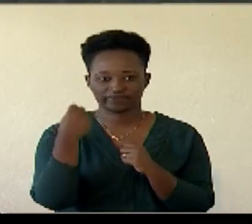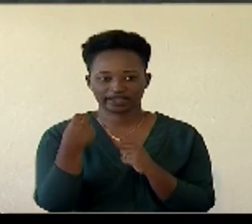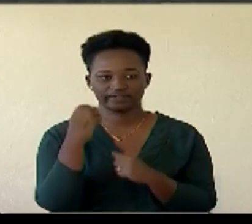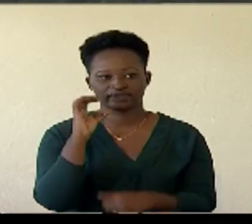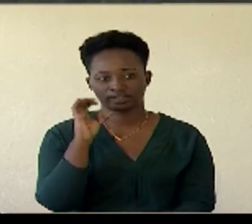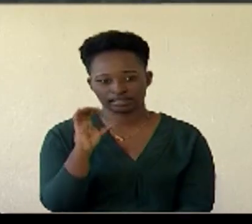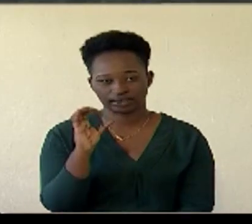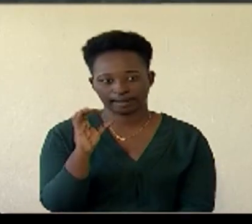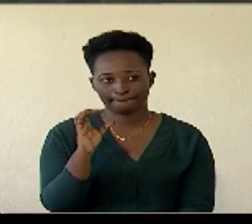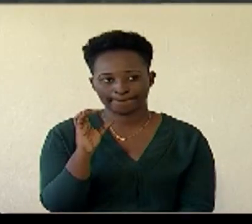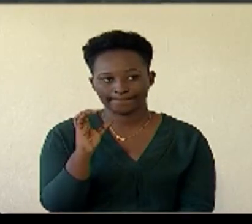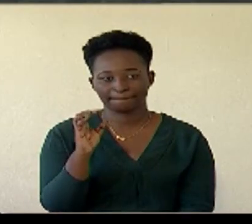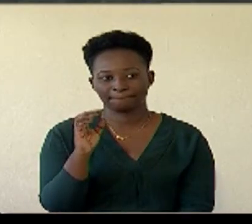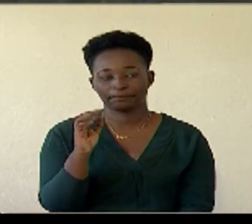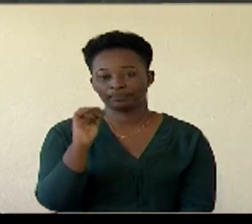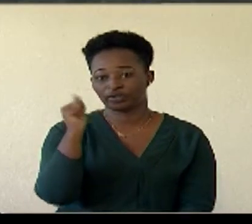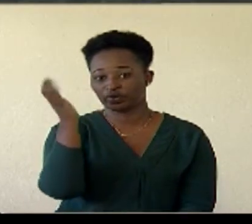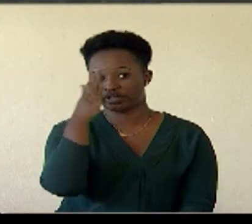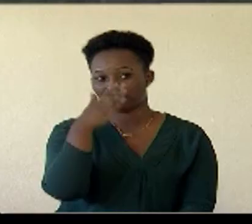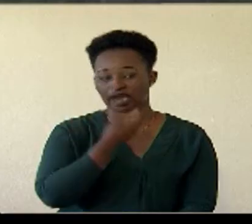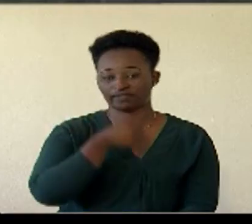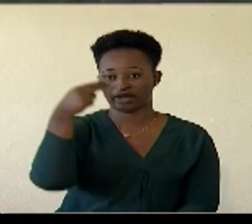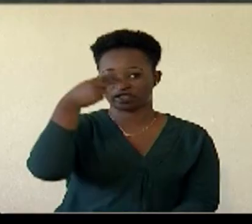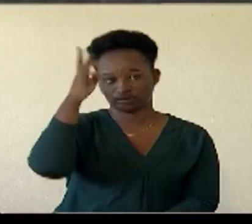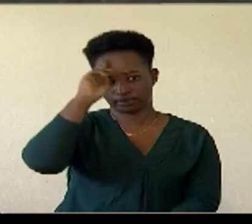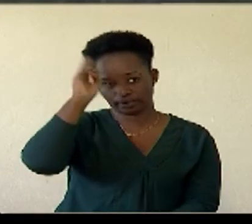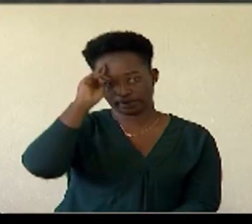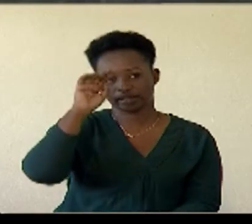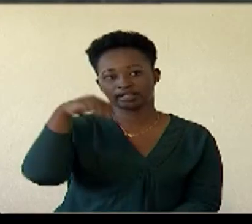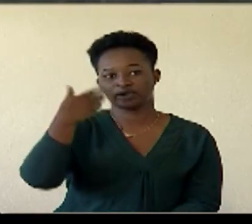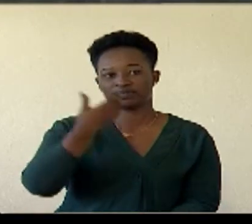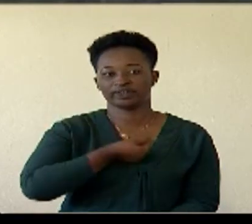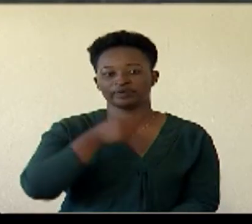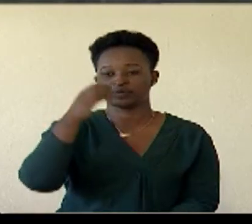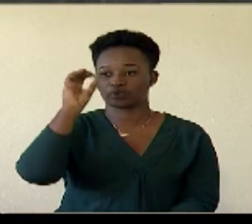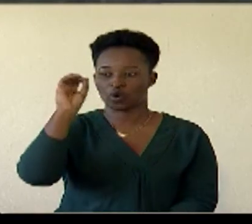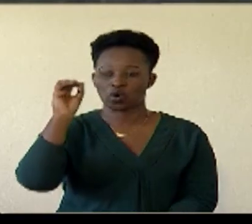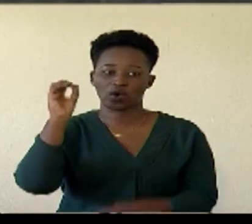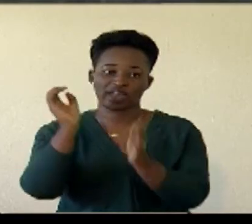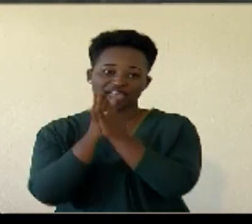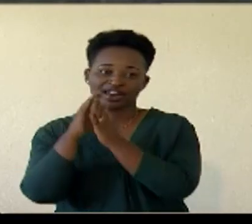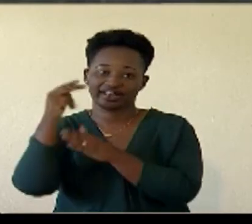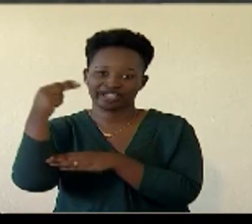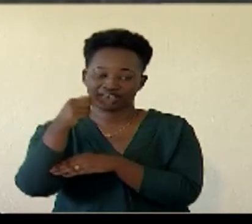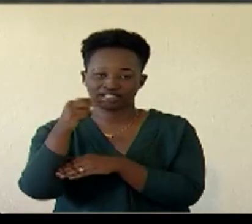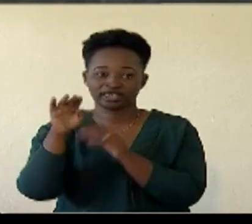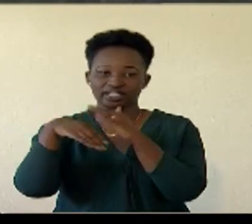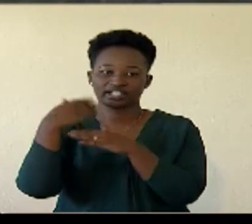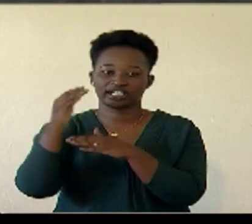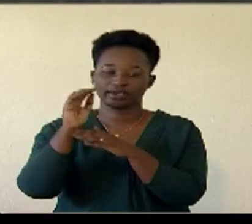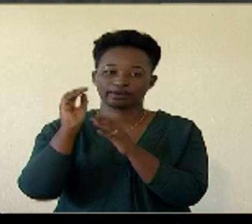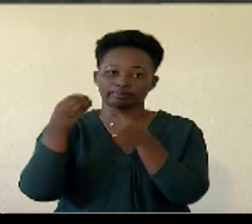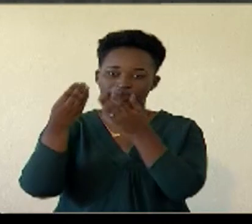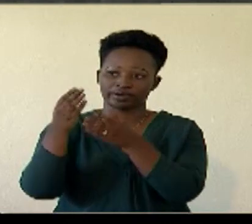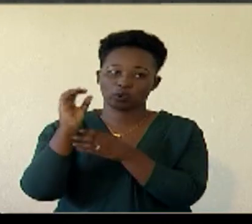C6H5C. Oh, this one had hydrogen, remember? So this is oxygen with the hydrogen. So this is oxygen that